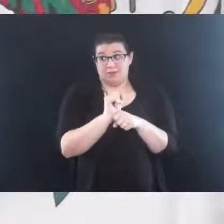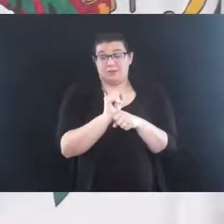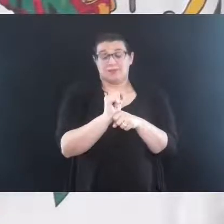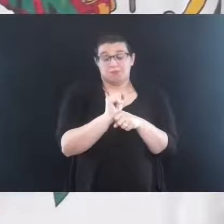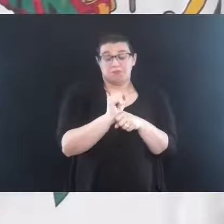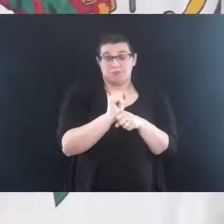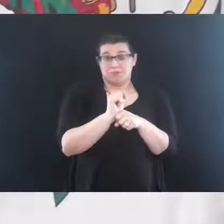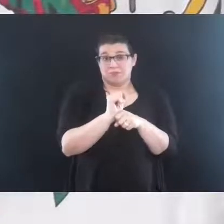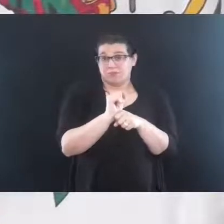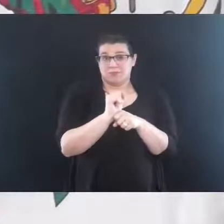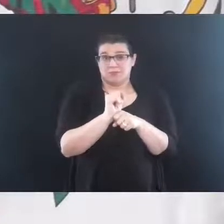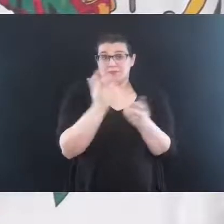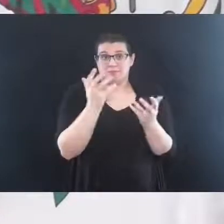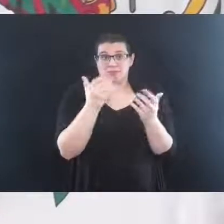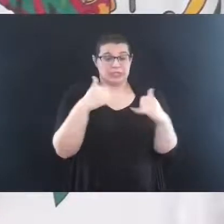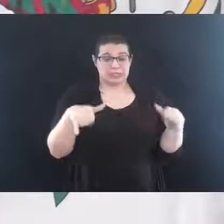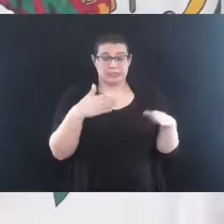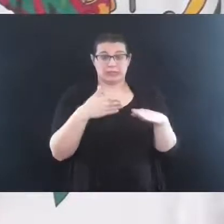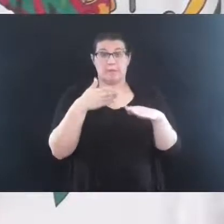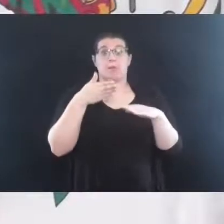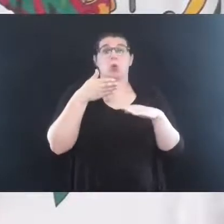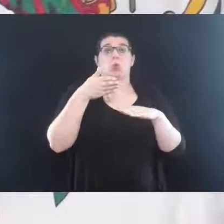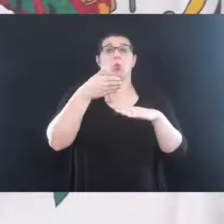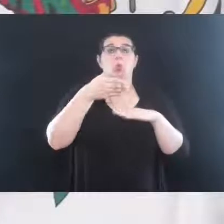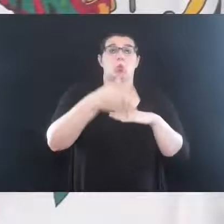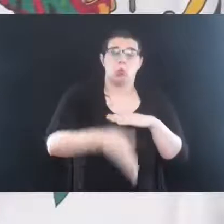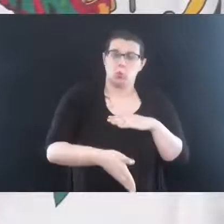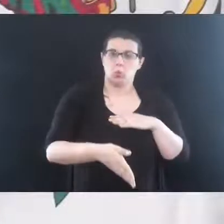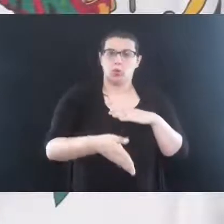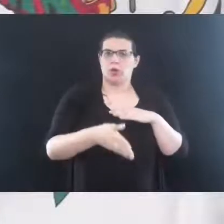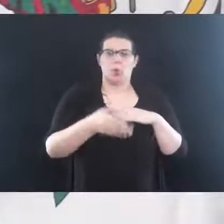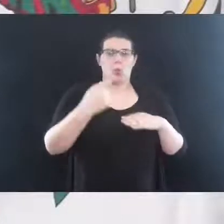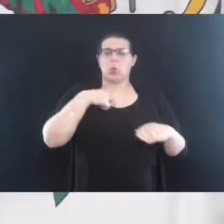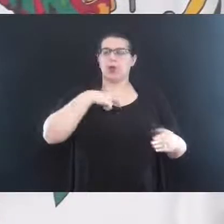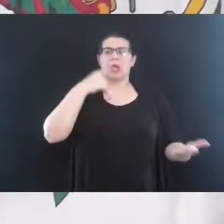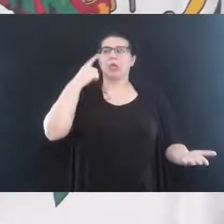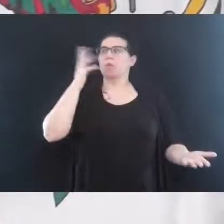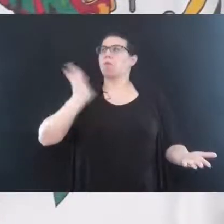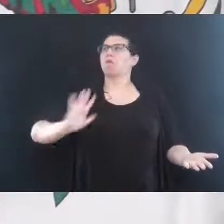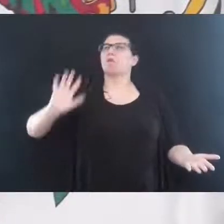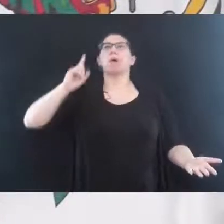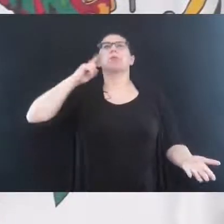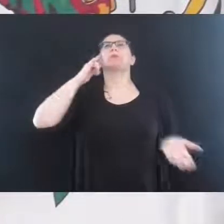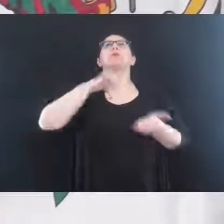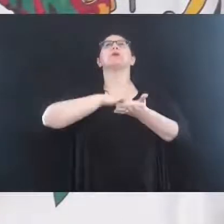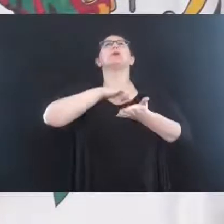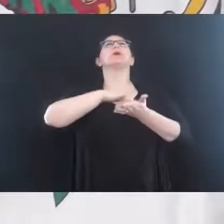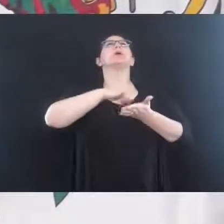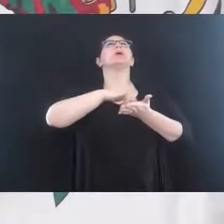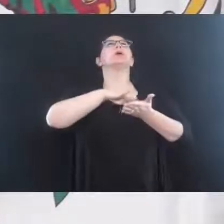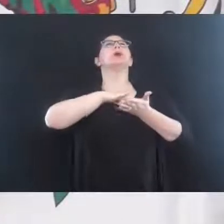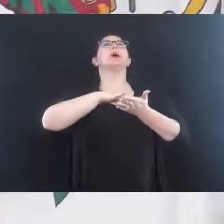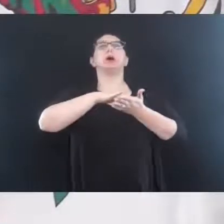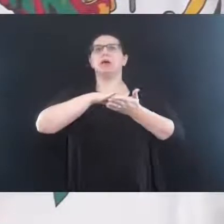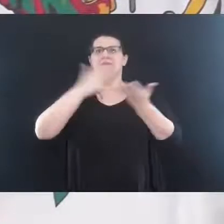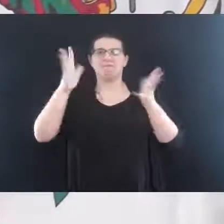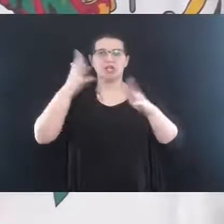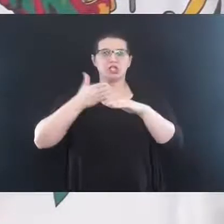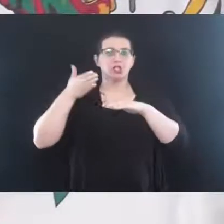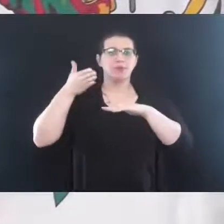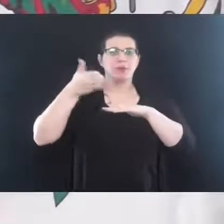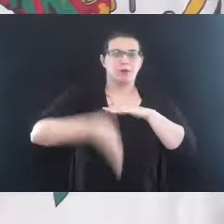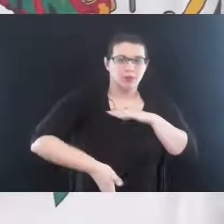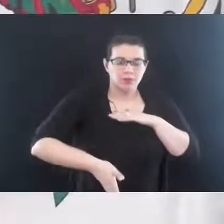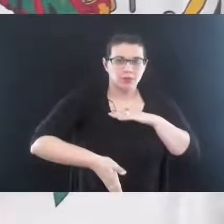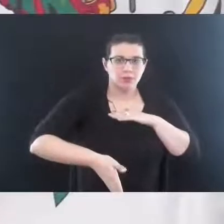milestone that people would have never dreamed even could possibly exist. We have crossed a milestone that we've